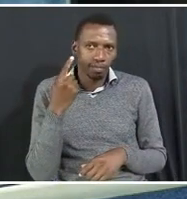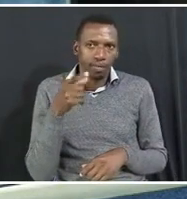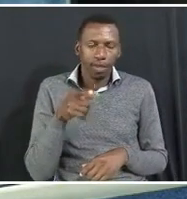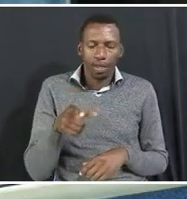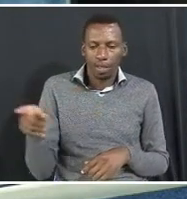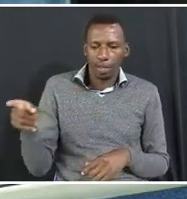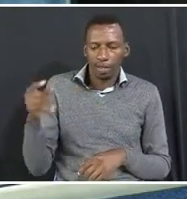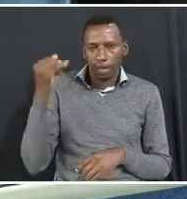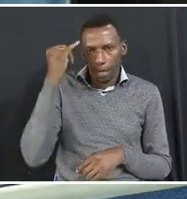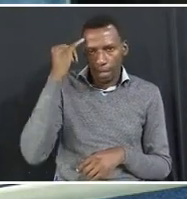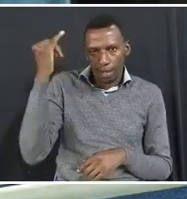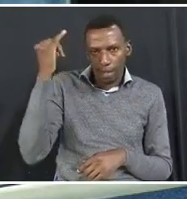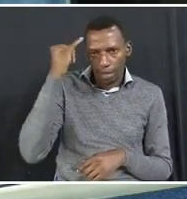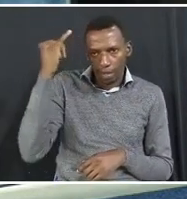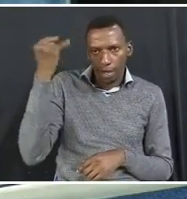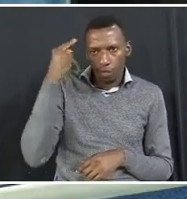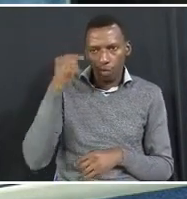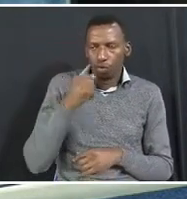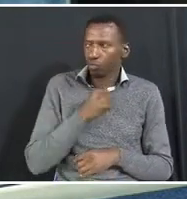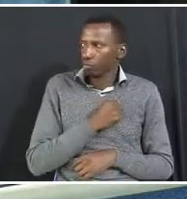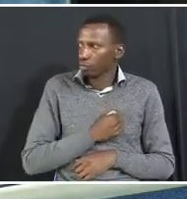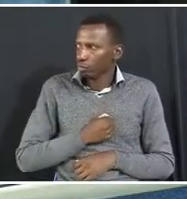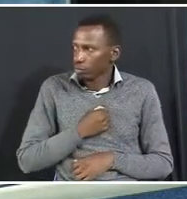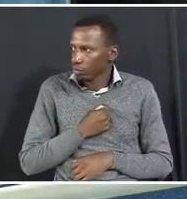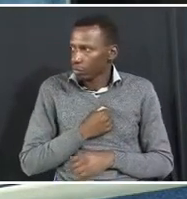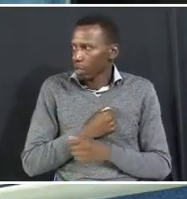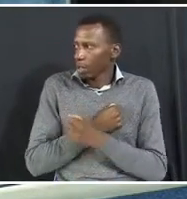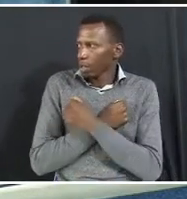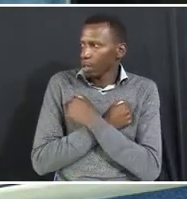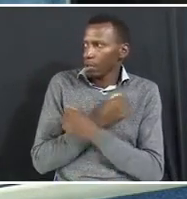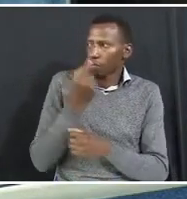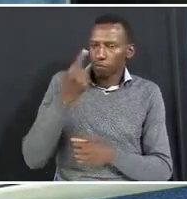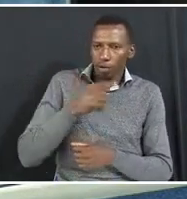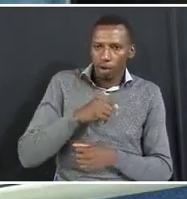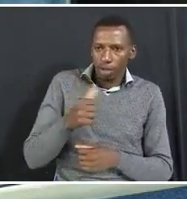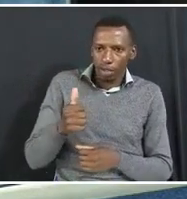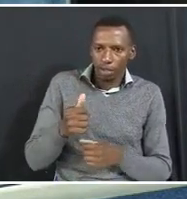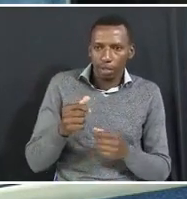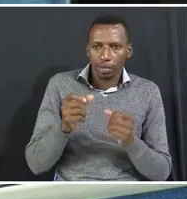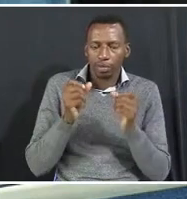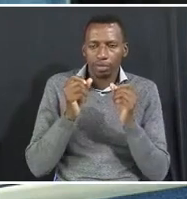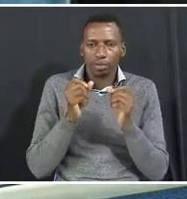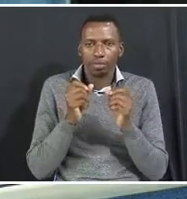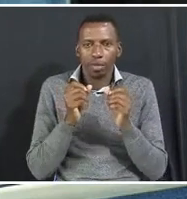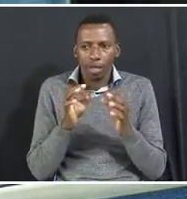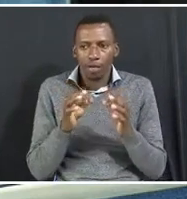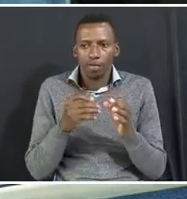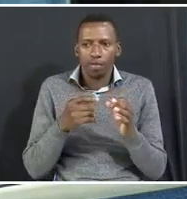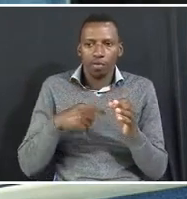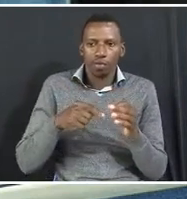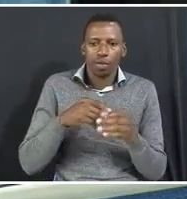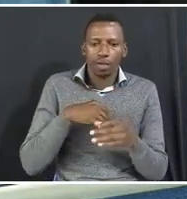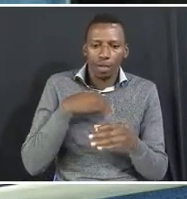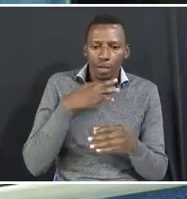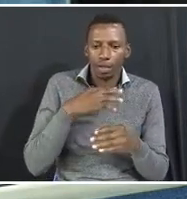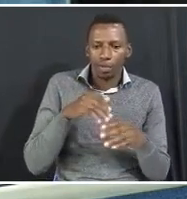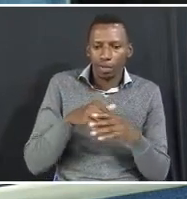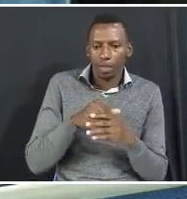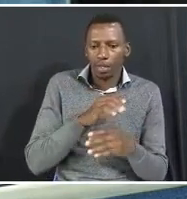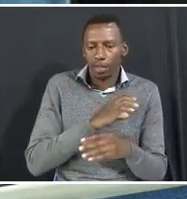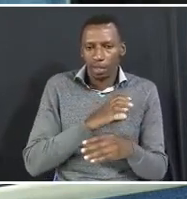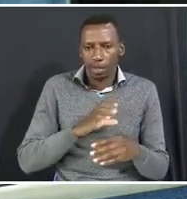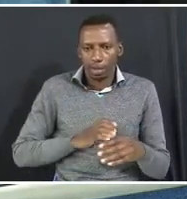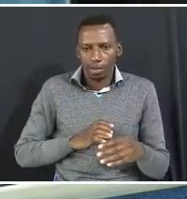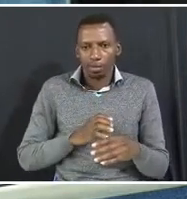these ideas of sympathy, love for others, if we die in Christ daily. There's no other way to conceive